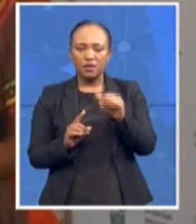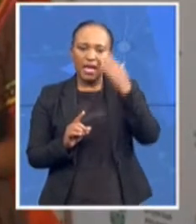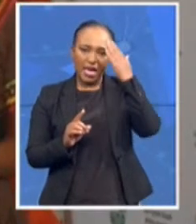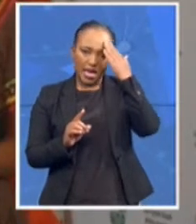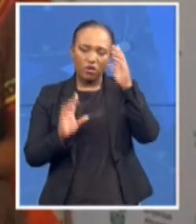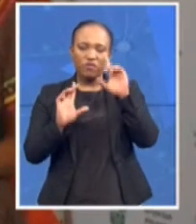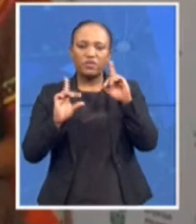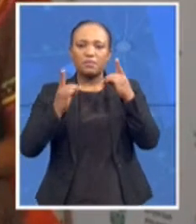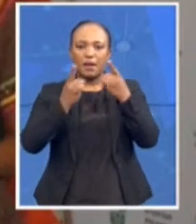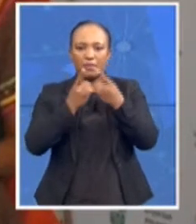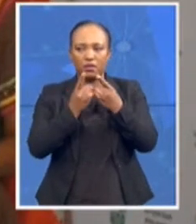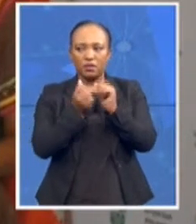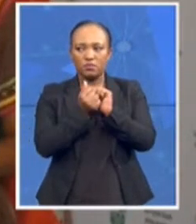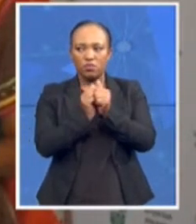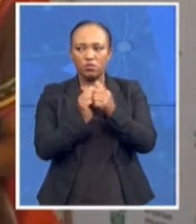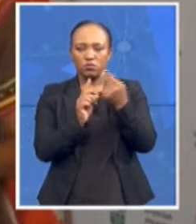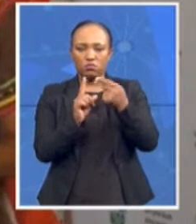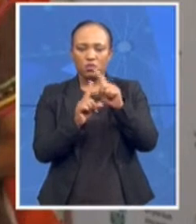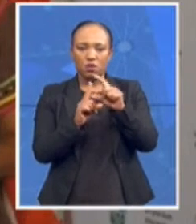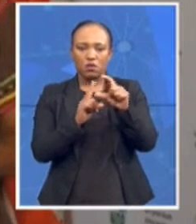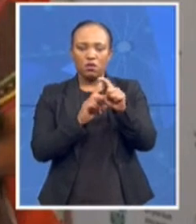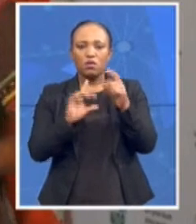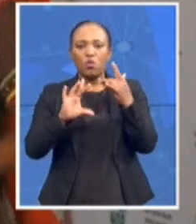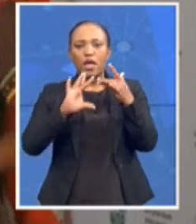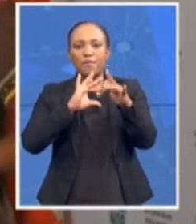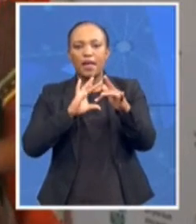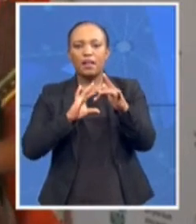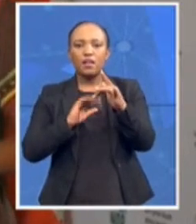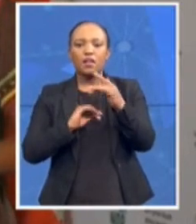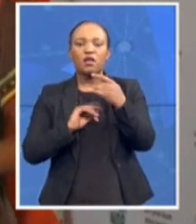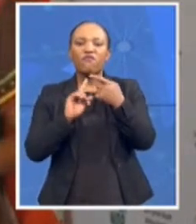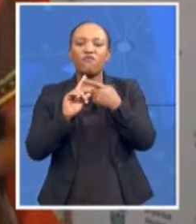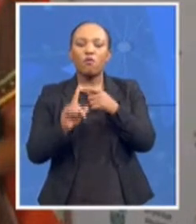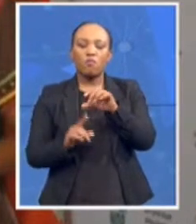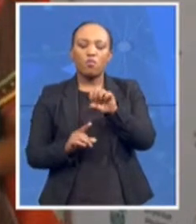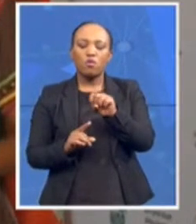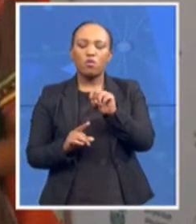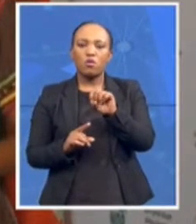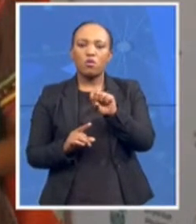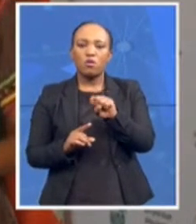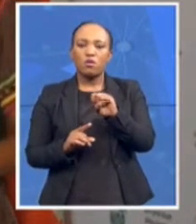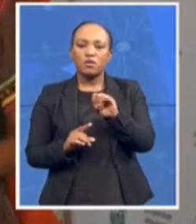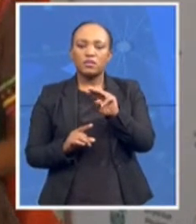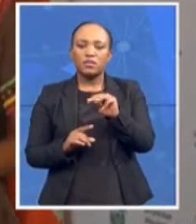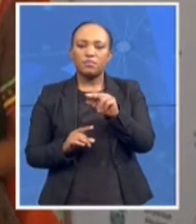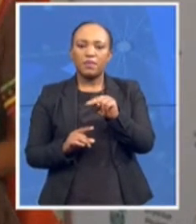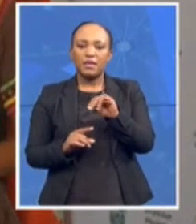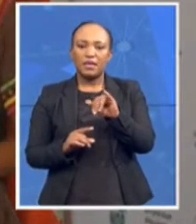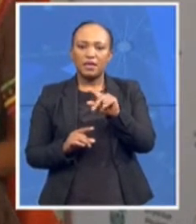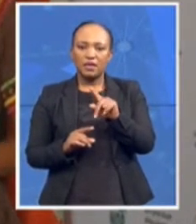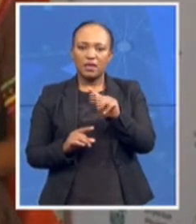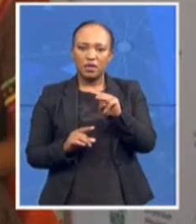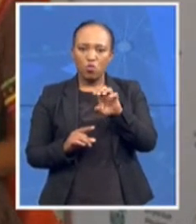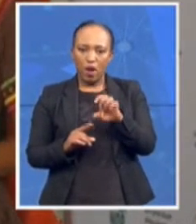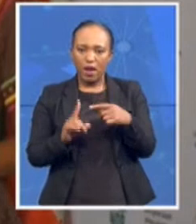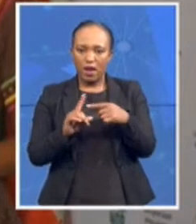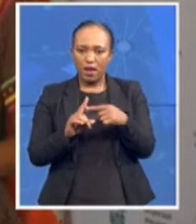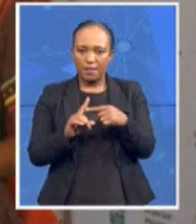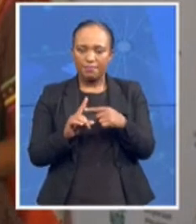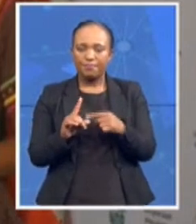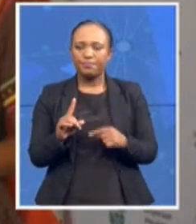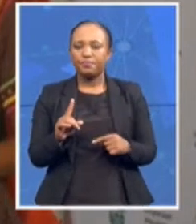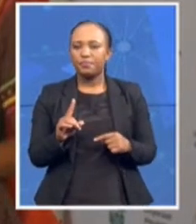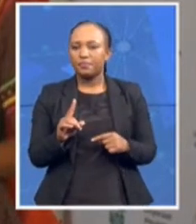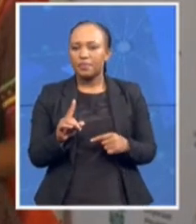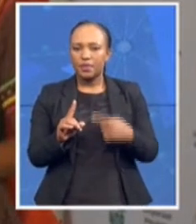from Simniki with Tataneni, the reporter from The Citizen yesterday. It says, I would like to relay the following question